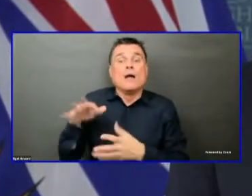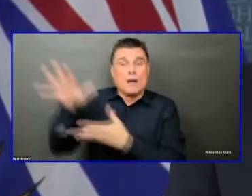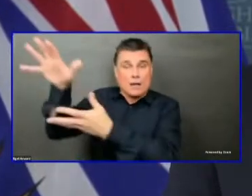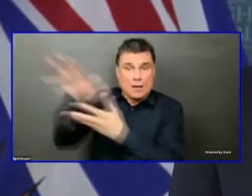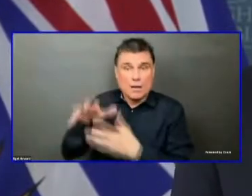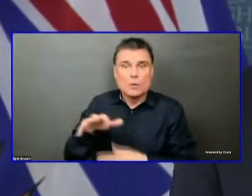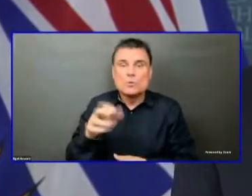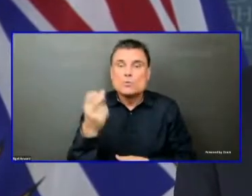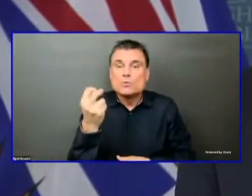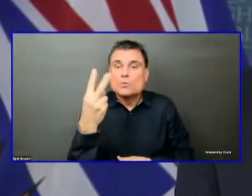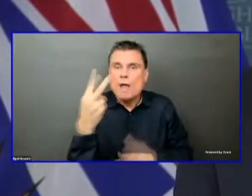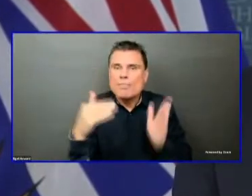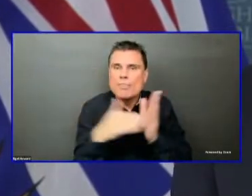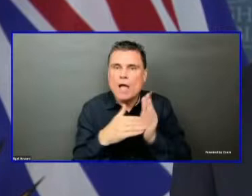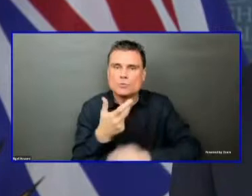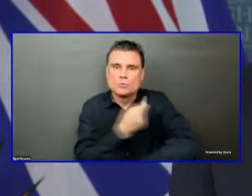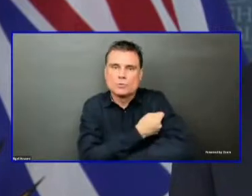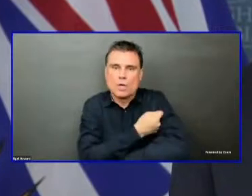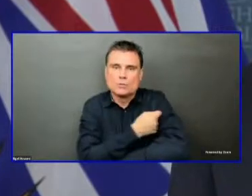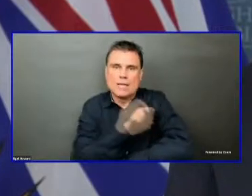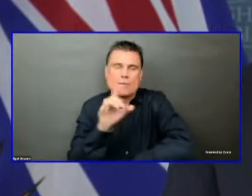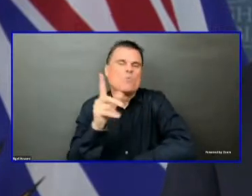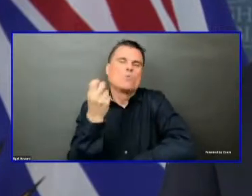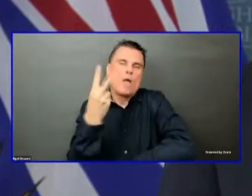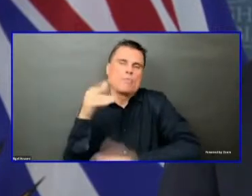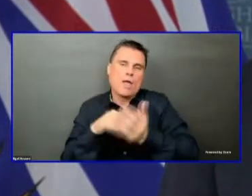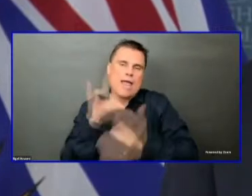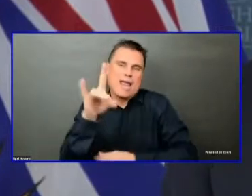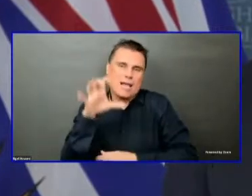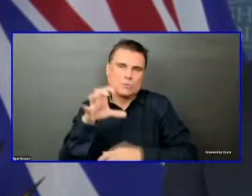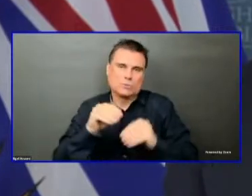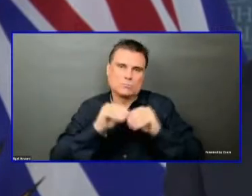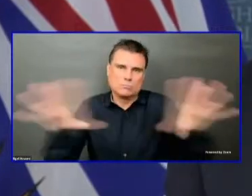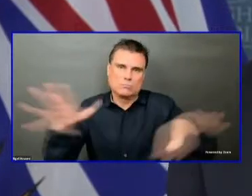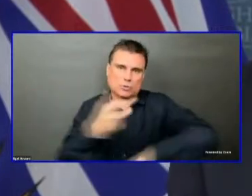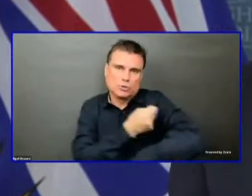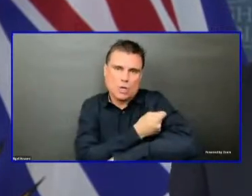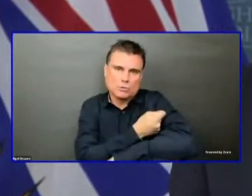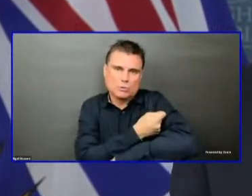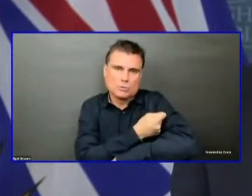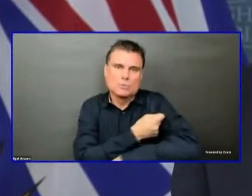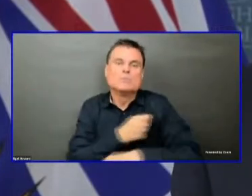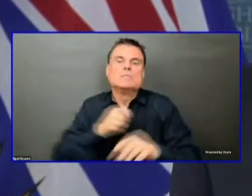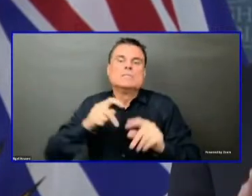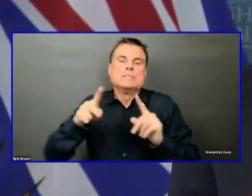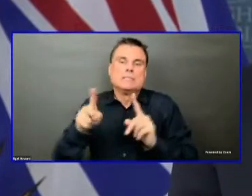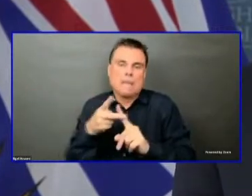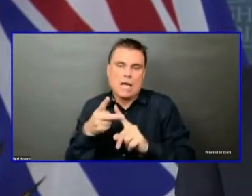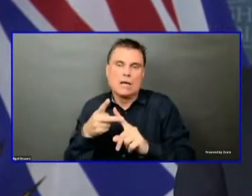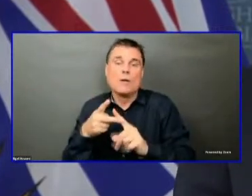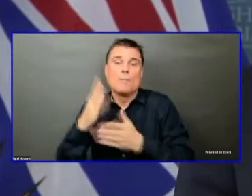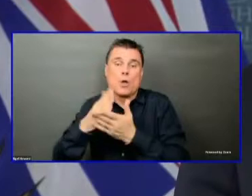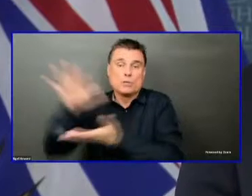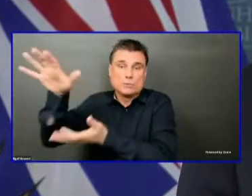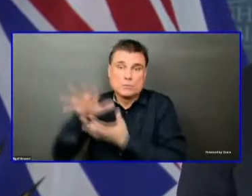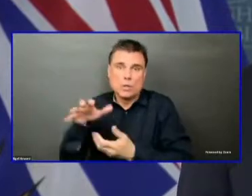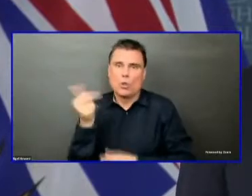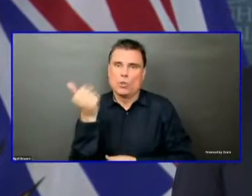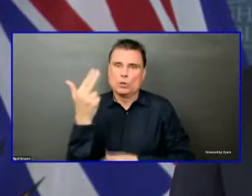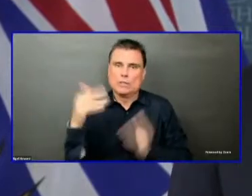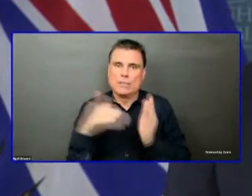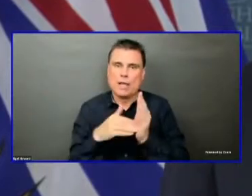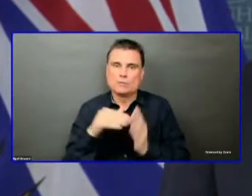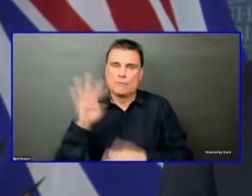second doses for a total of 13,047 doses. Obviously, the reduction in vaccine supply, particularly in this case